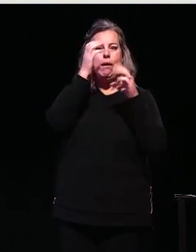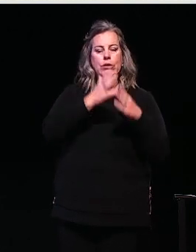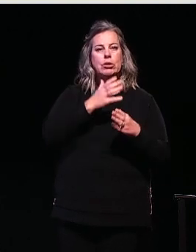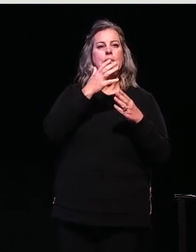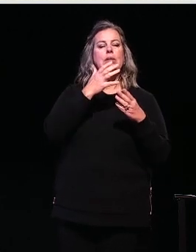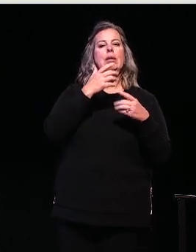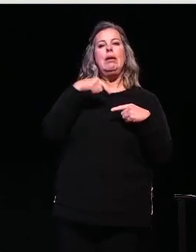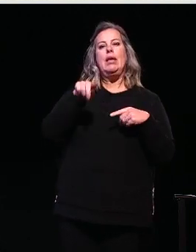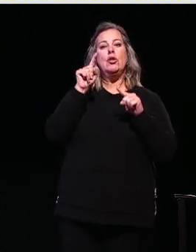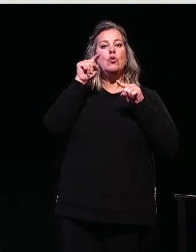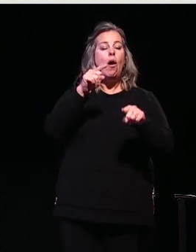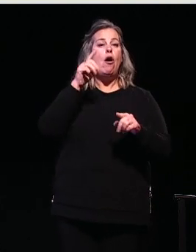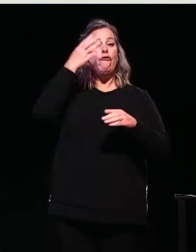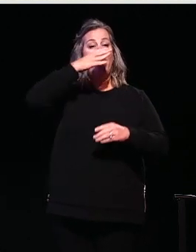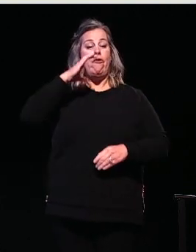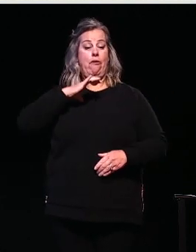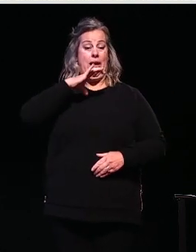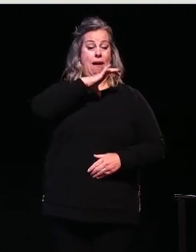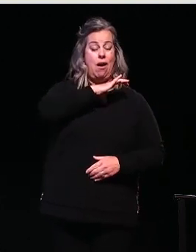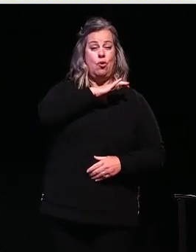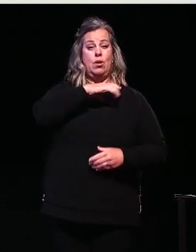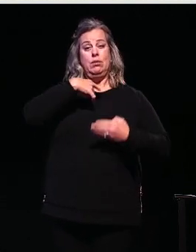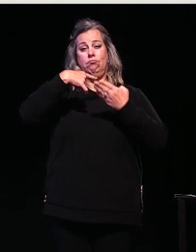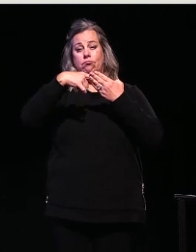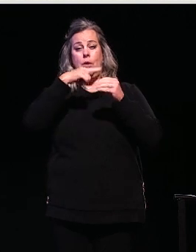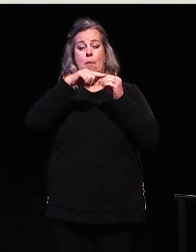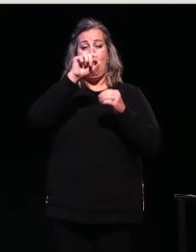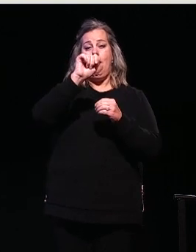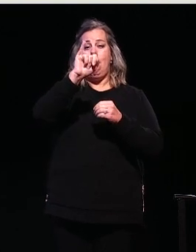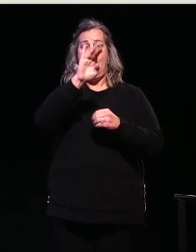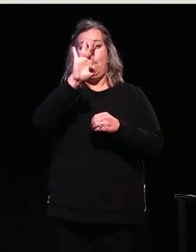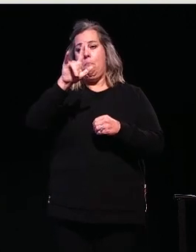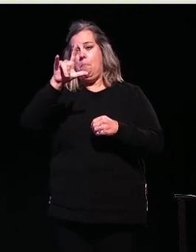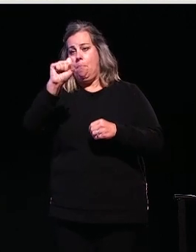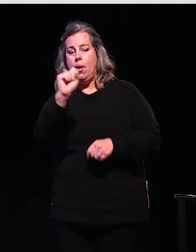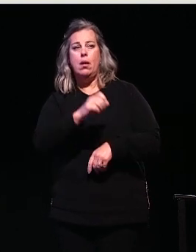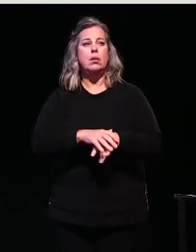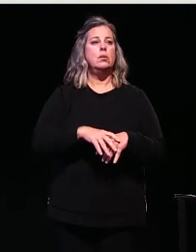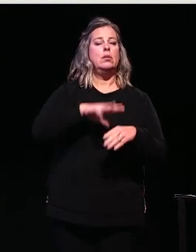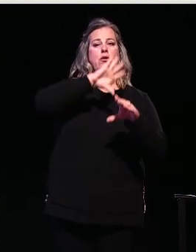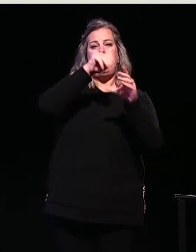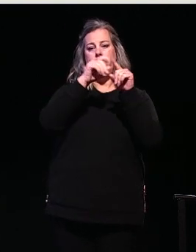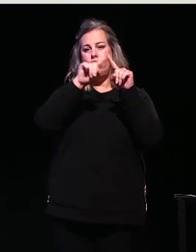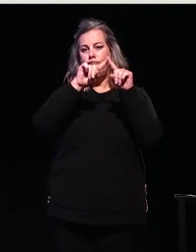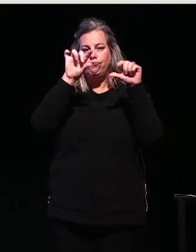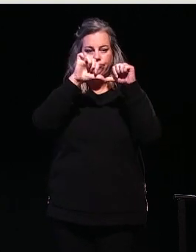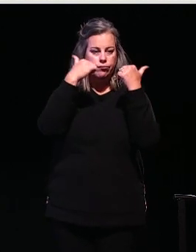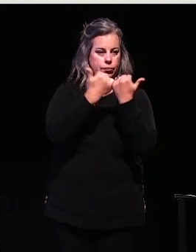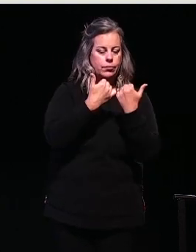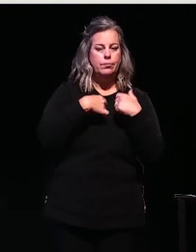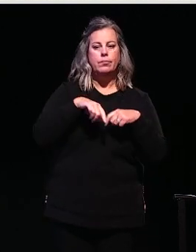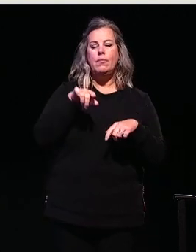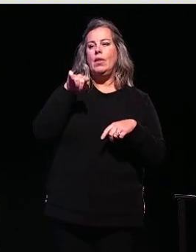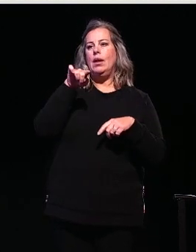this year already, talking about AI bills. He's an elected member of the AI Committee for the American Meteorological Society. He was one of the founding team members of